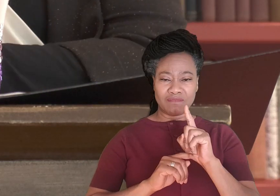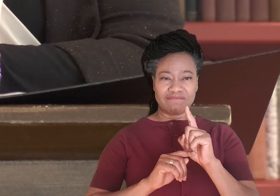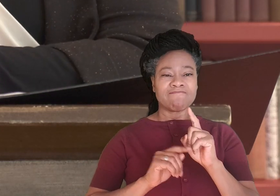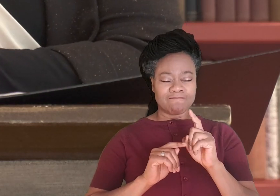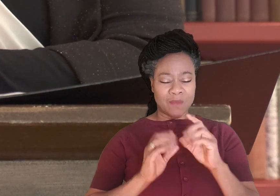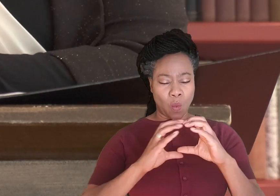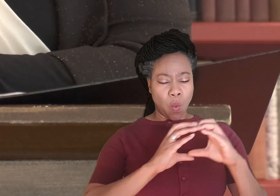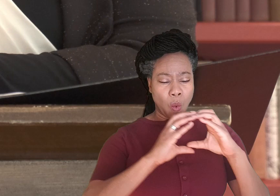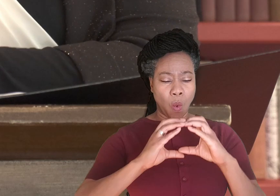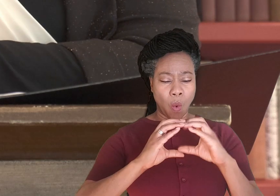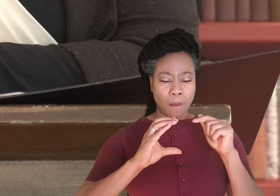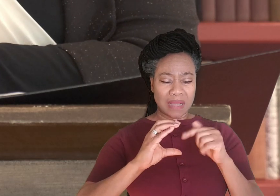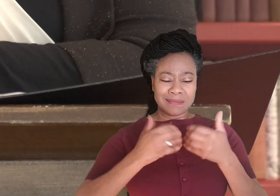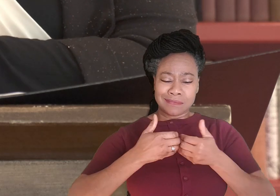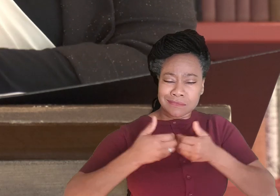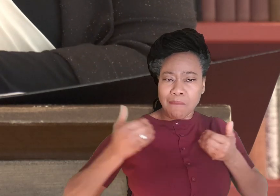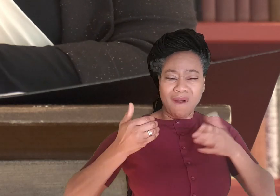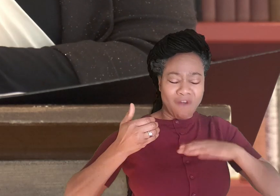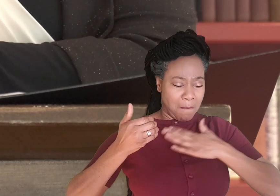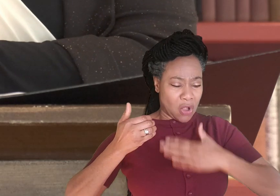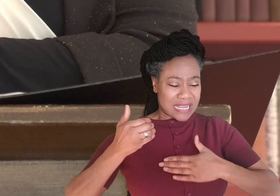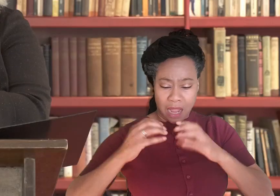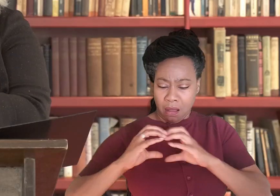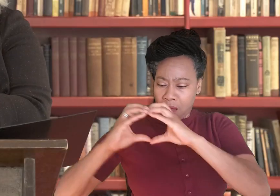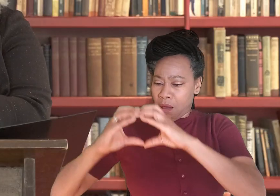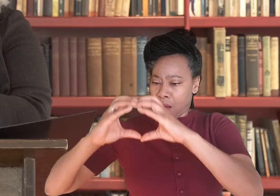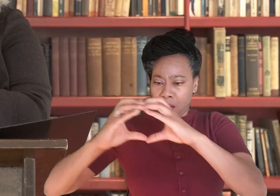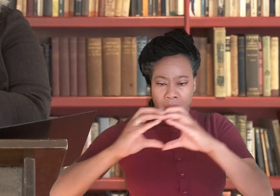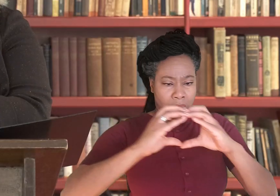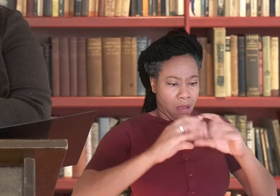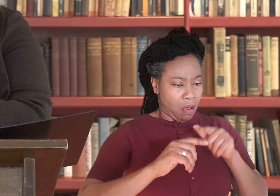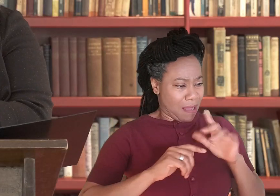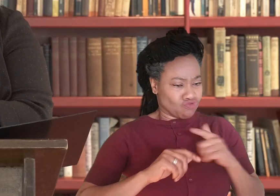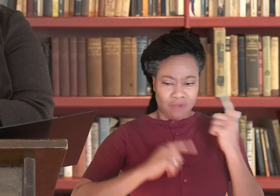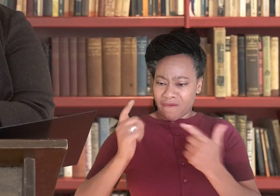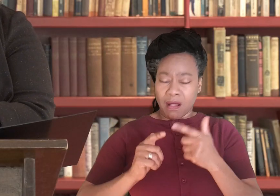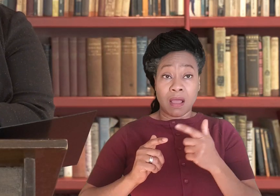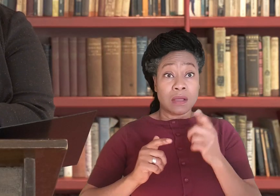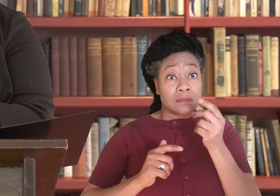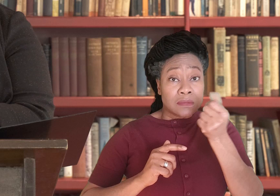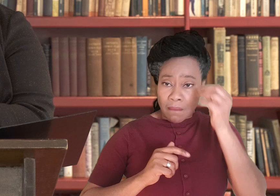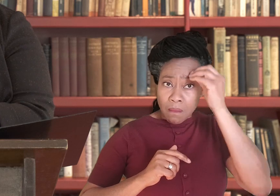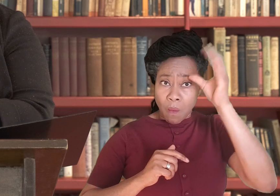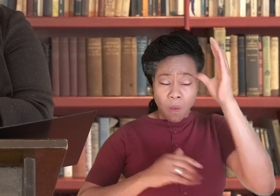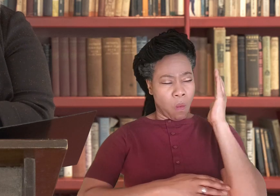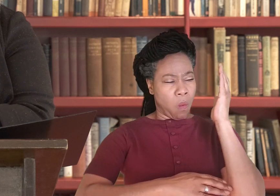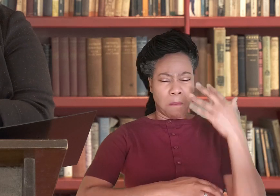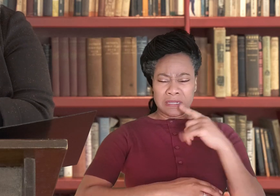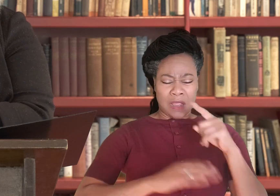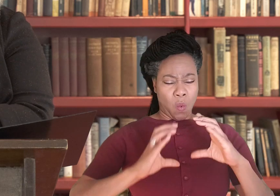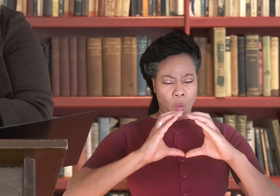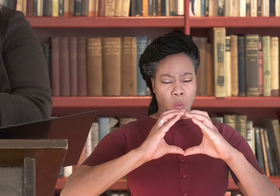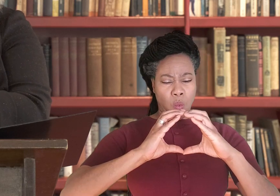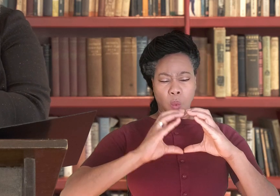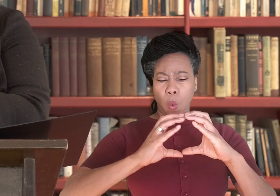womb. It was believed that the womb was a separate entity to the rest of the body. In fact, Some scholars went so far to say that it was a